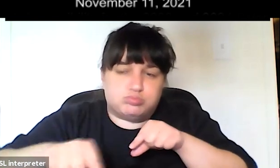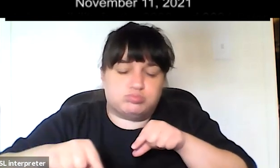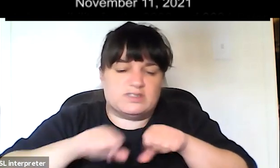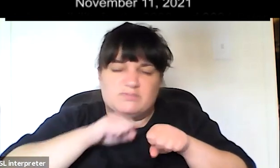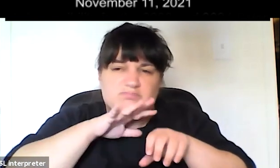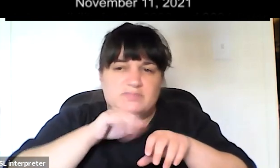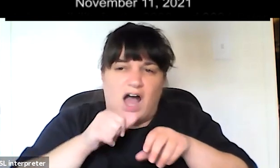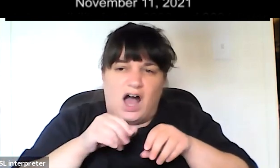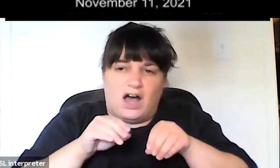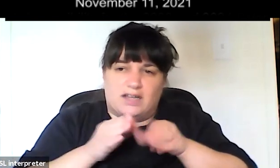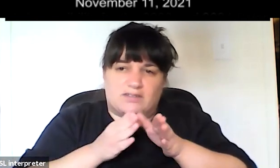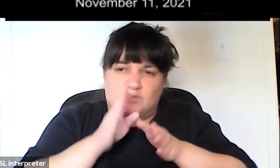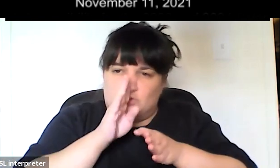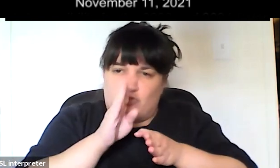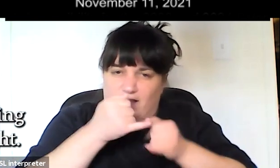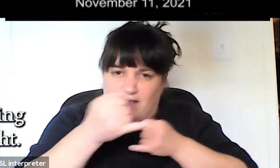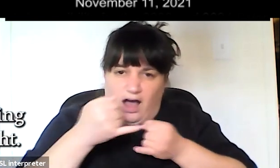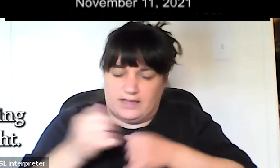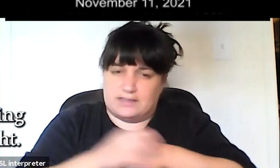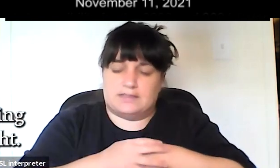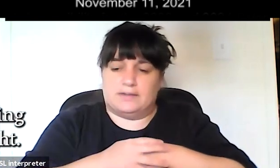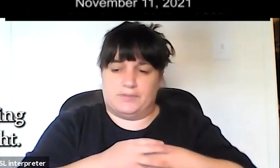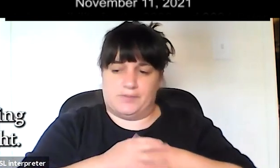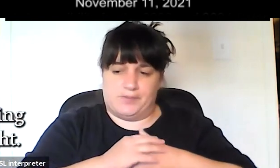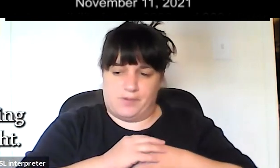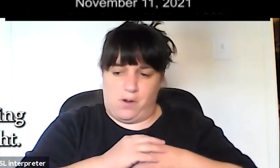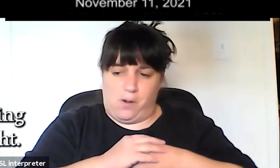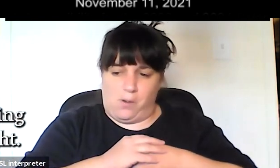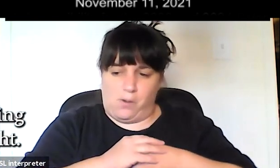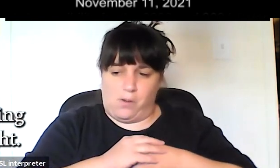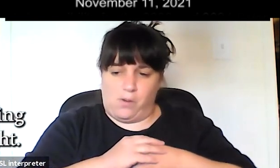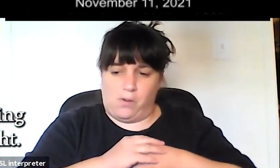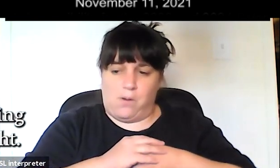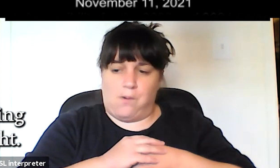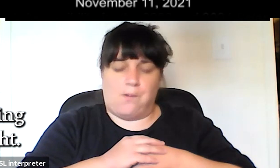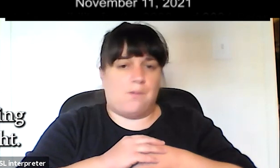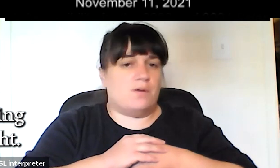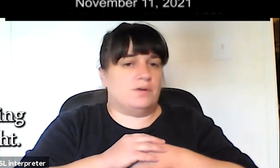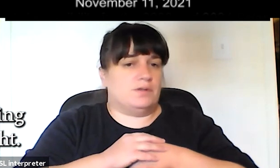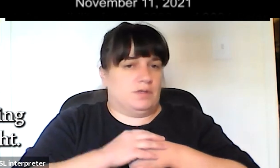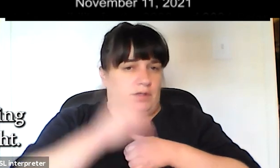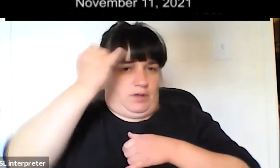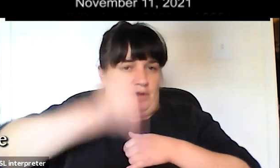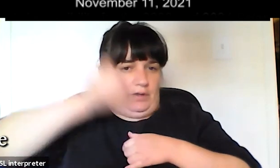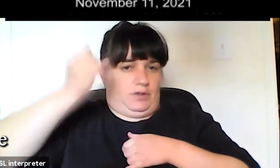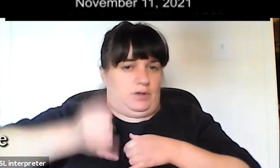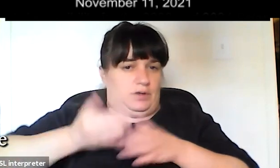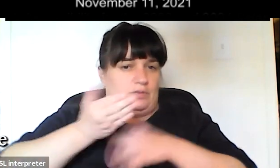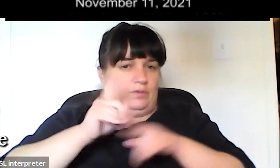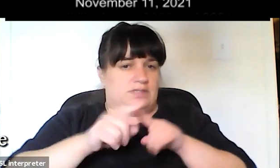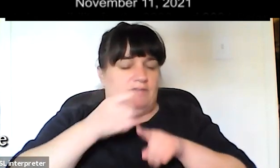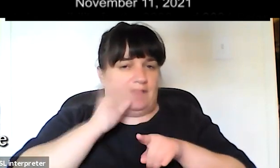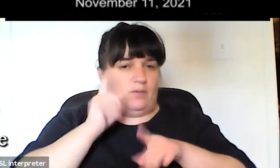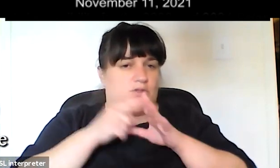and fuzzy and not at all straight. And these arms I'm going to be showing are across a few different kinds of light. I'm going to start